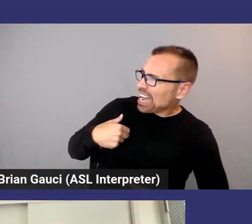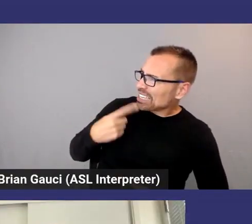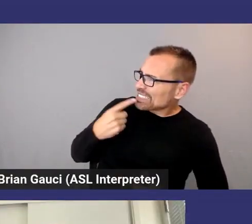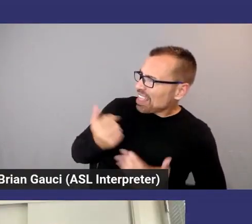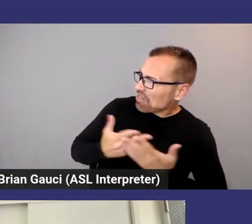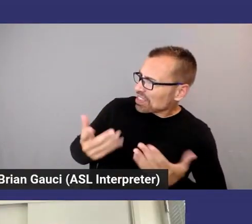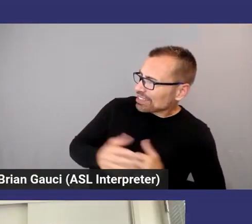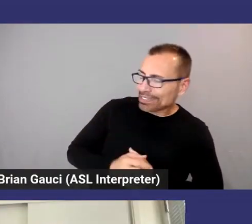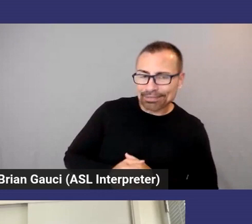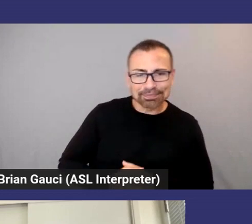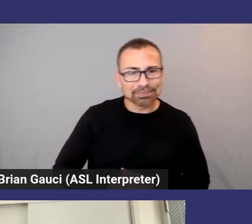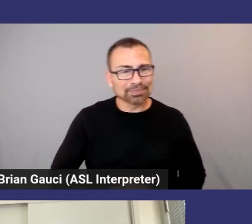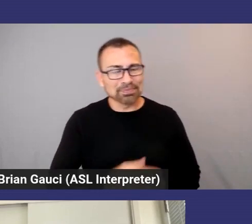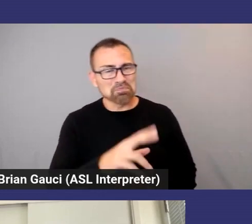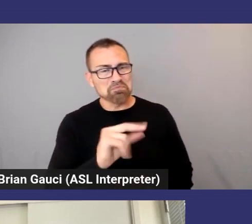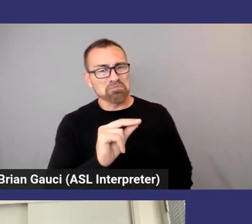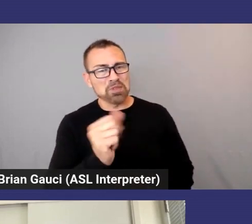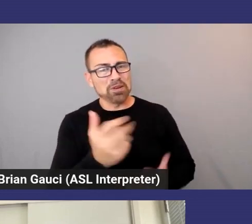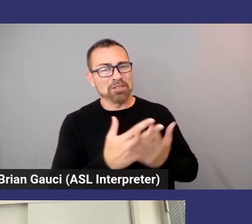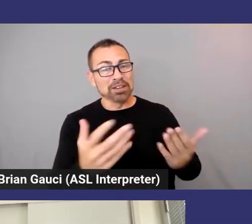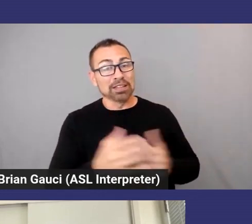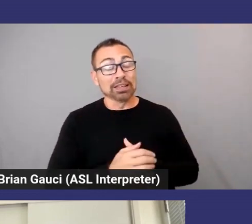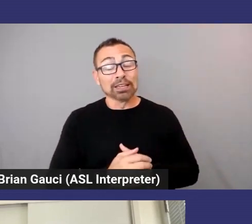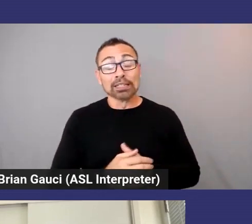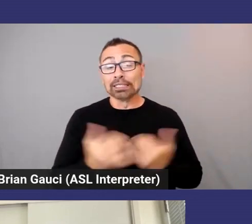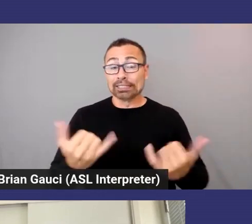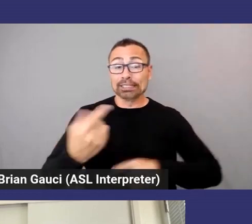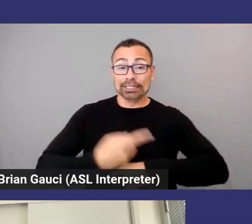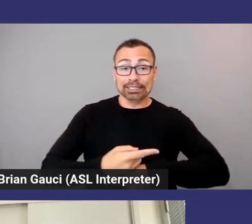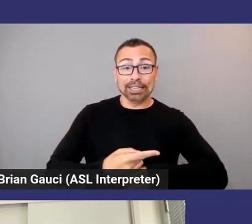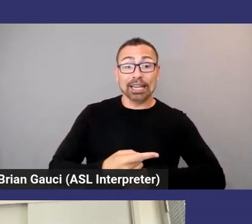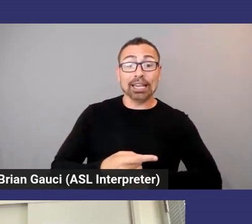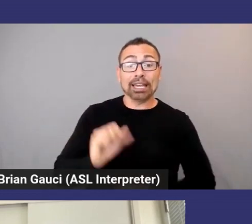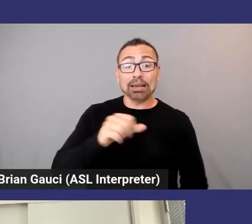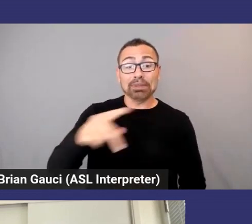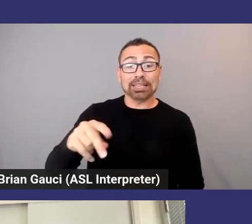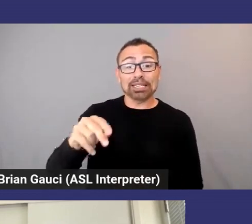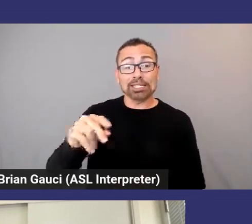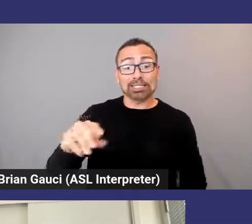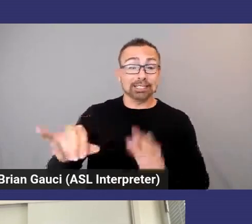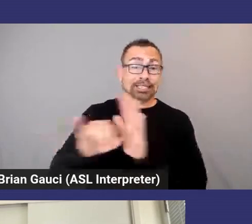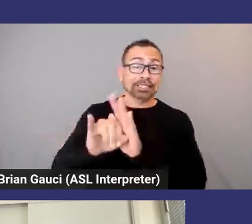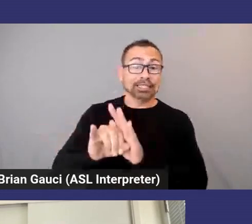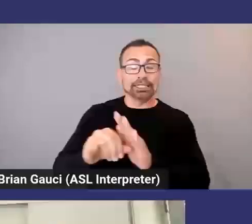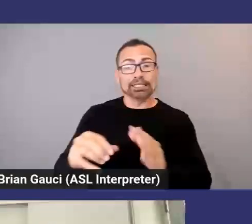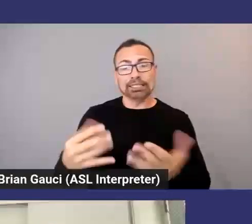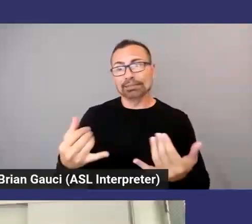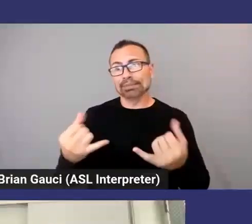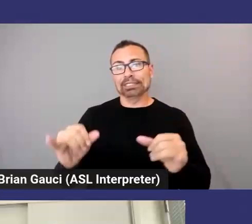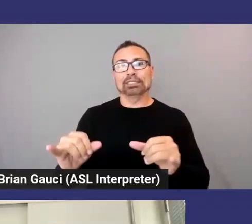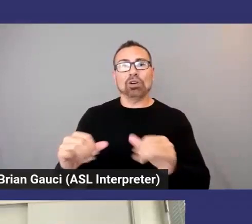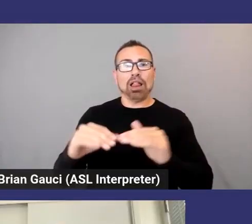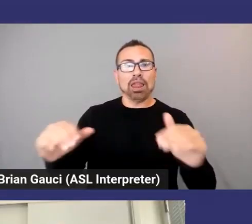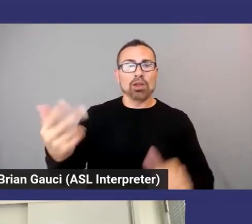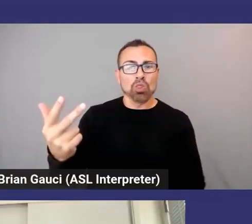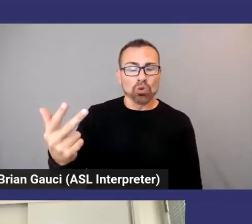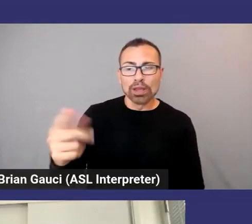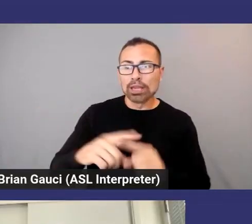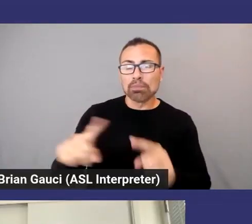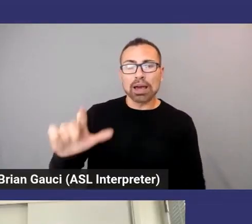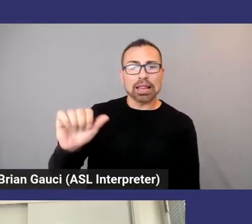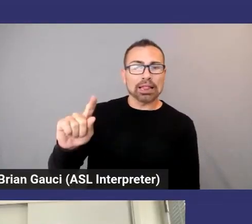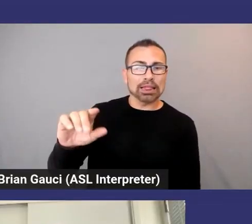like, today application identity is still tied at layer 3, right? So Lattice sort of tries to decouple that and simplify how